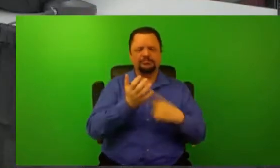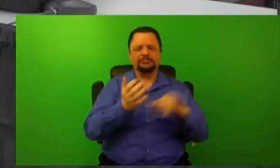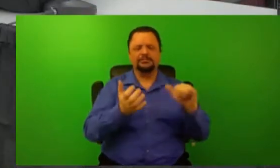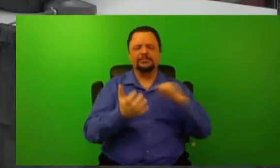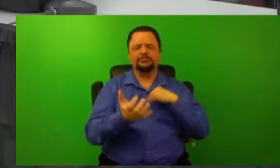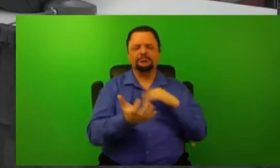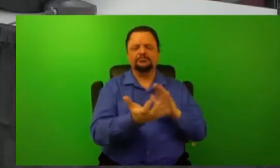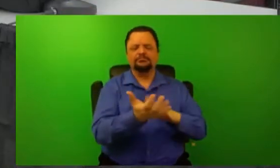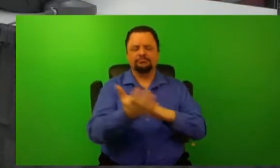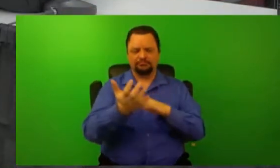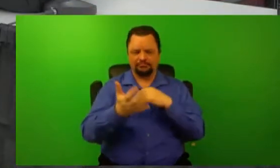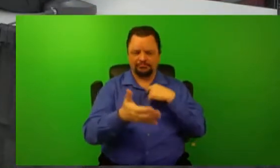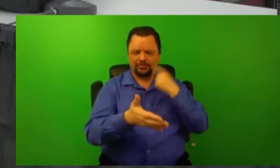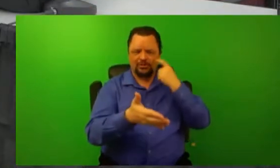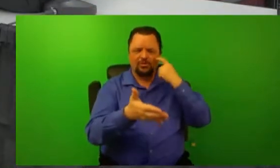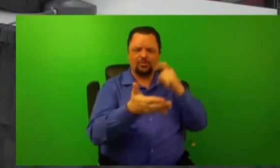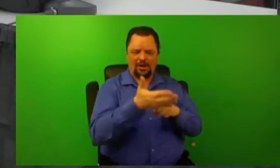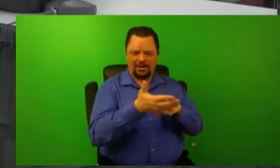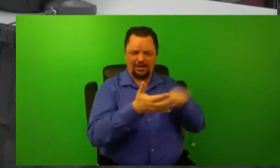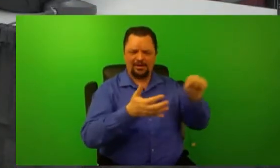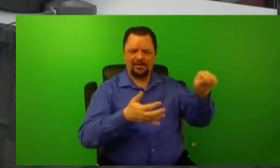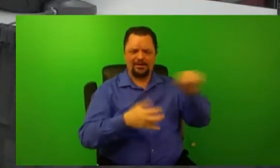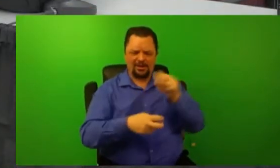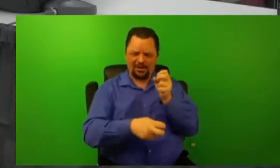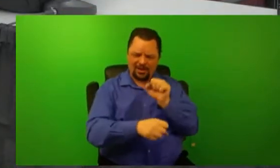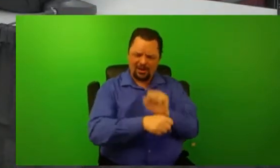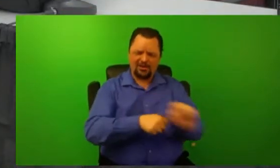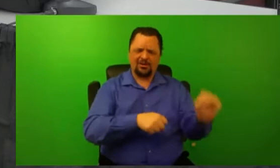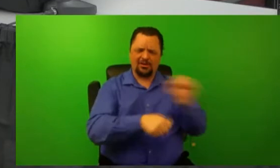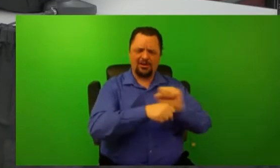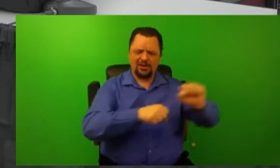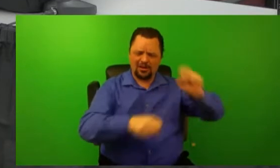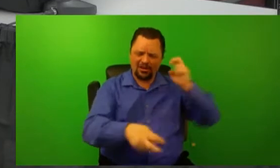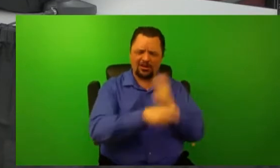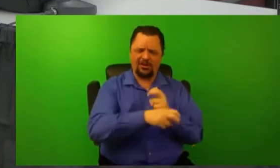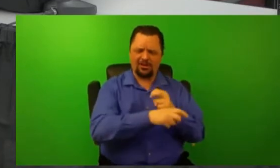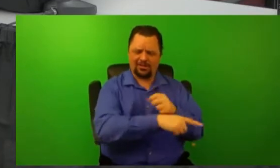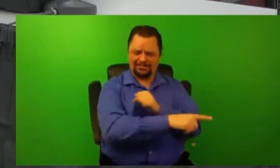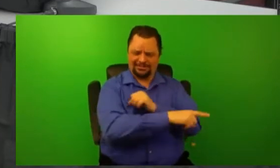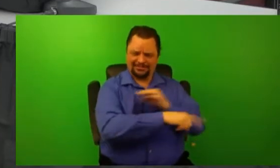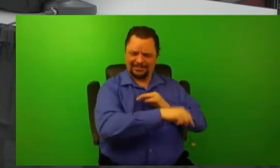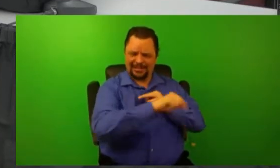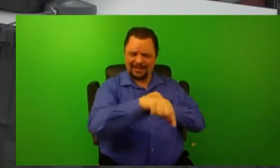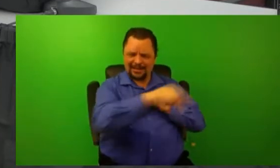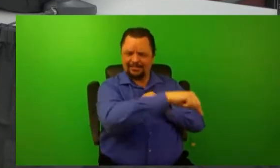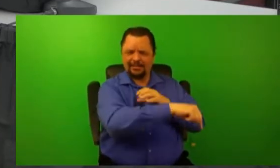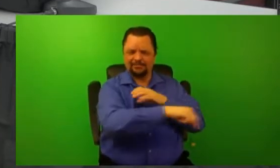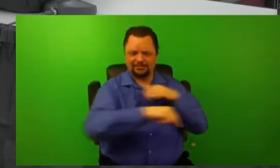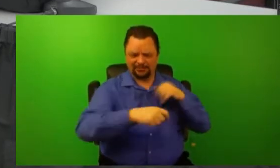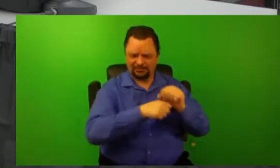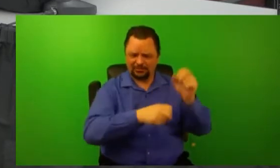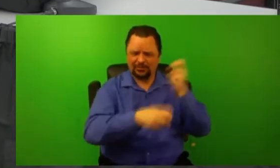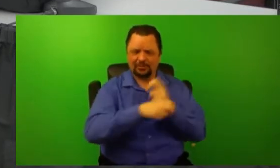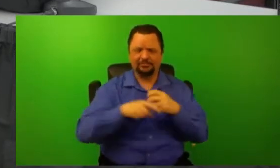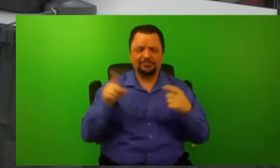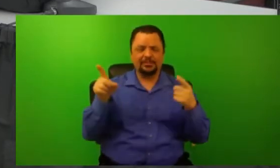month, and also echo Commissioner Gonzalez's concern about the